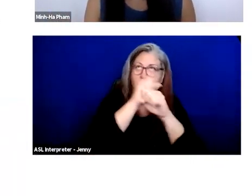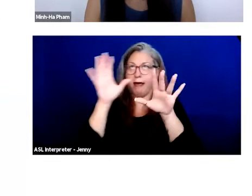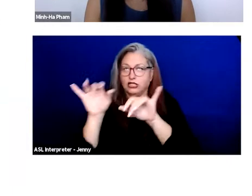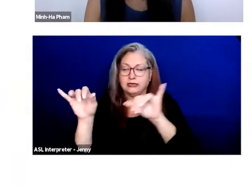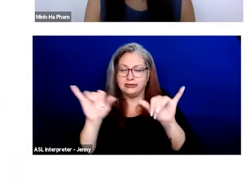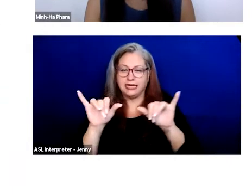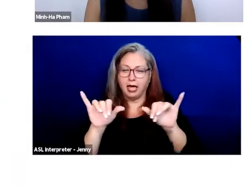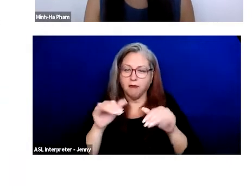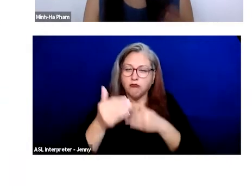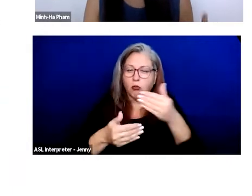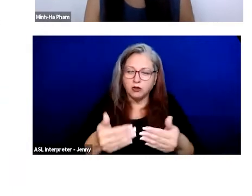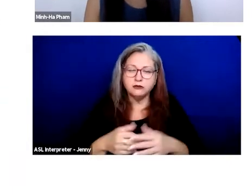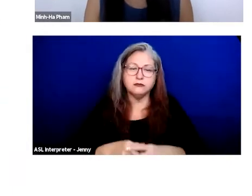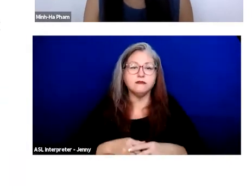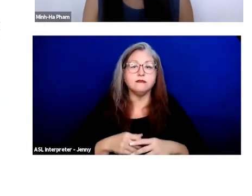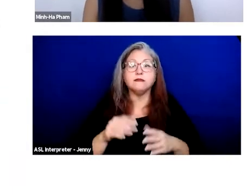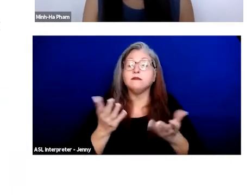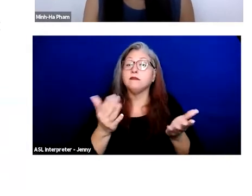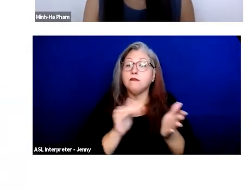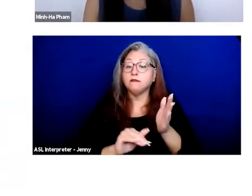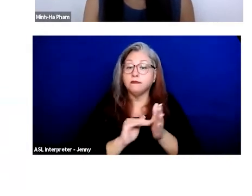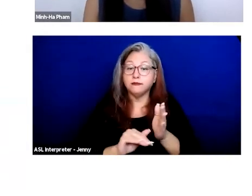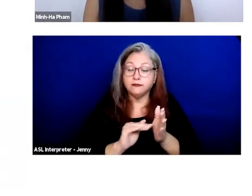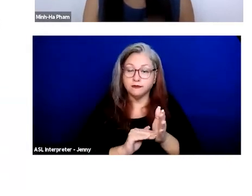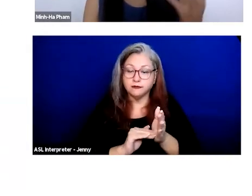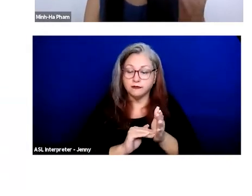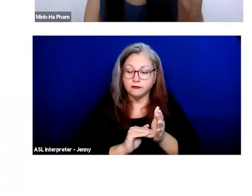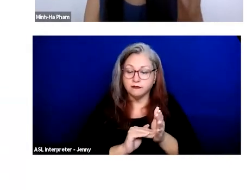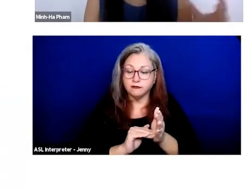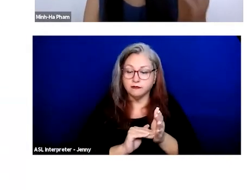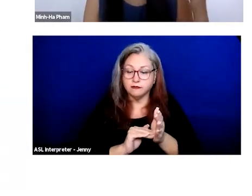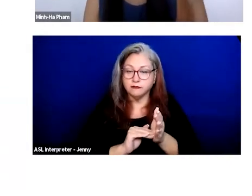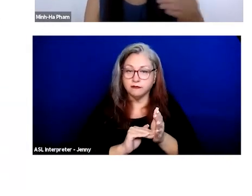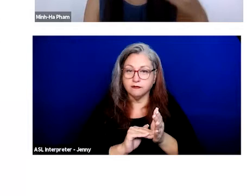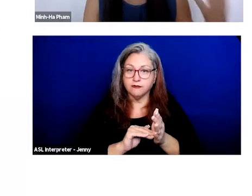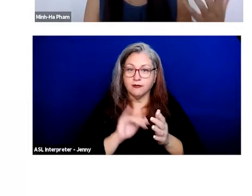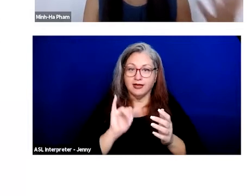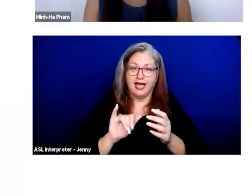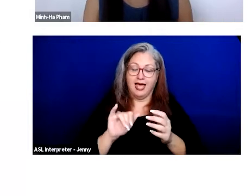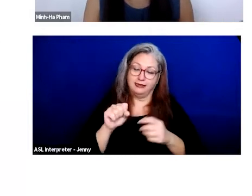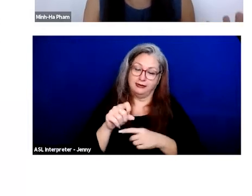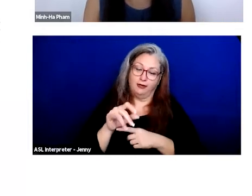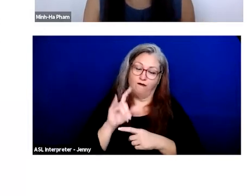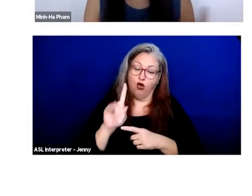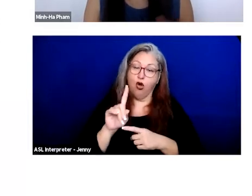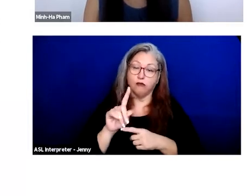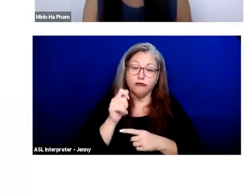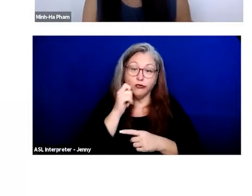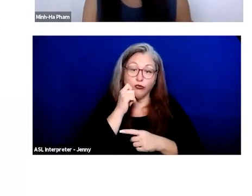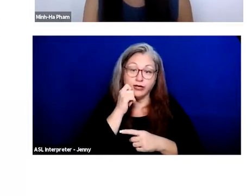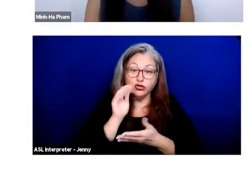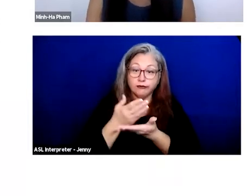So oftentimes, a spectacle of racial exclusion, for